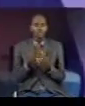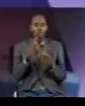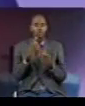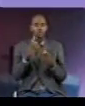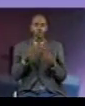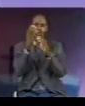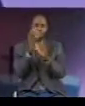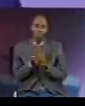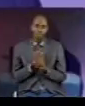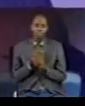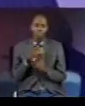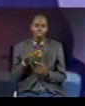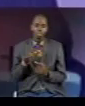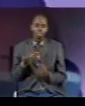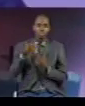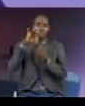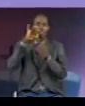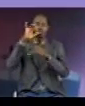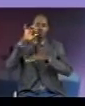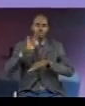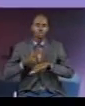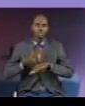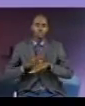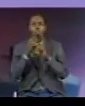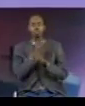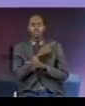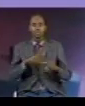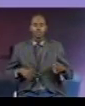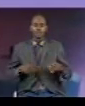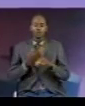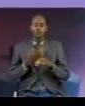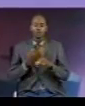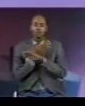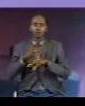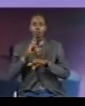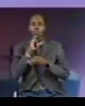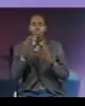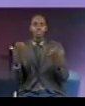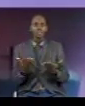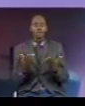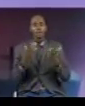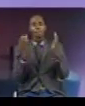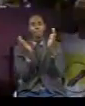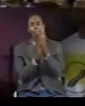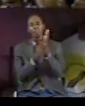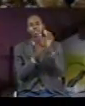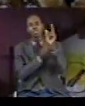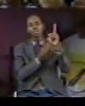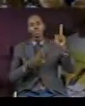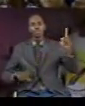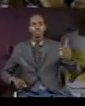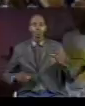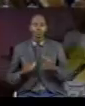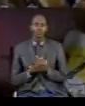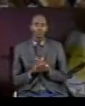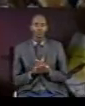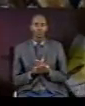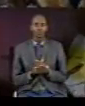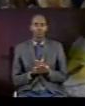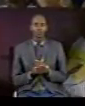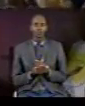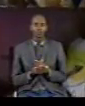the Lord. Freedom is here. Praise the Lord.